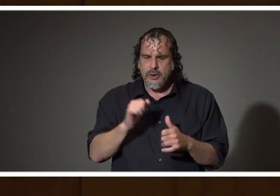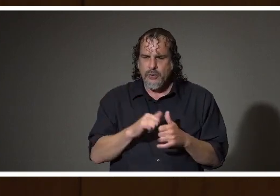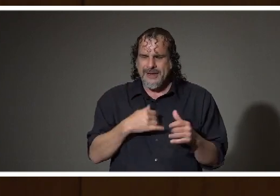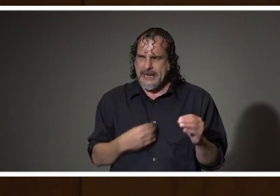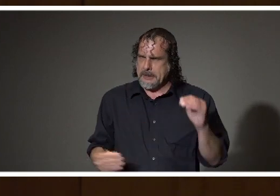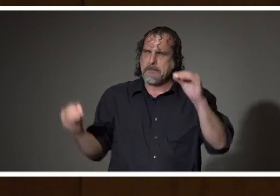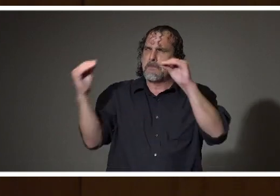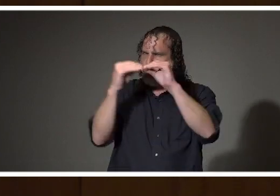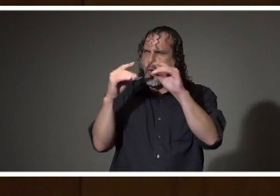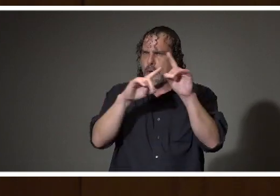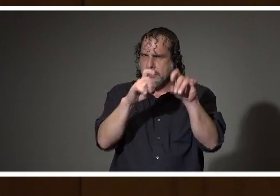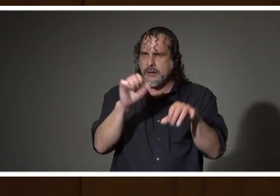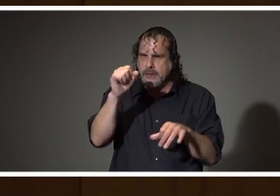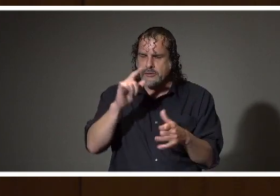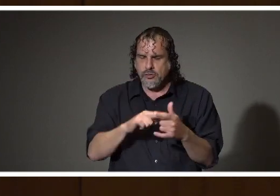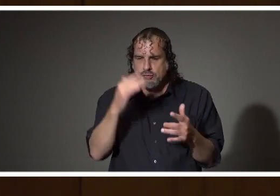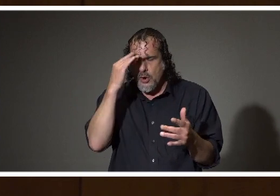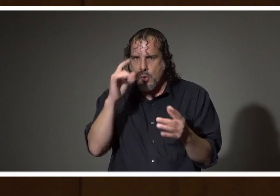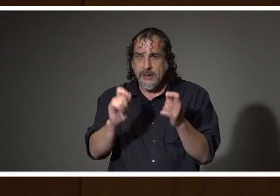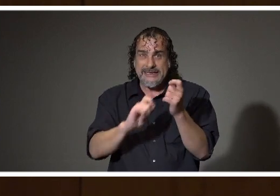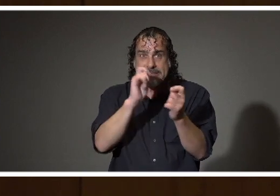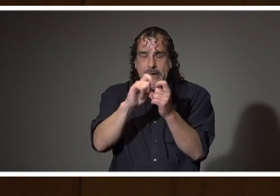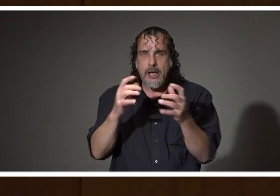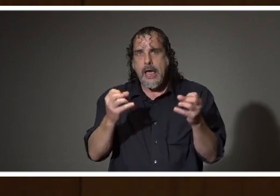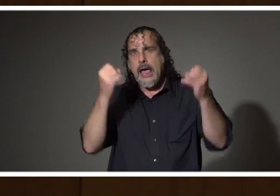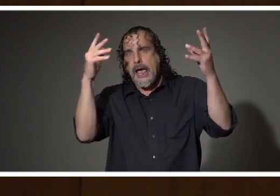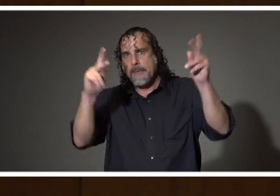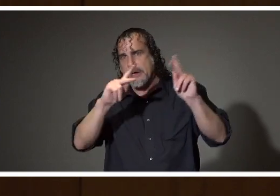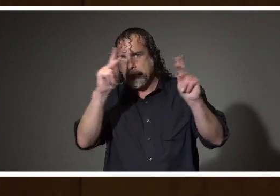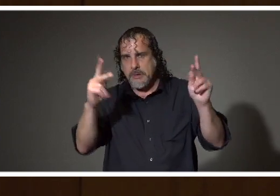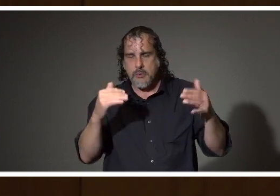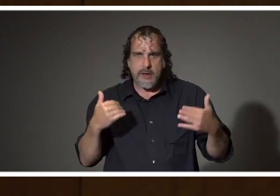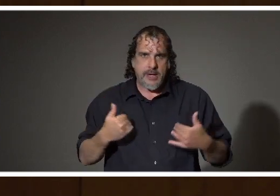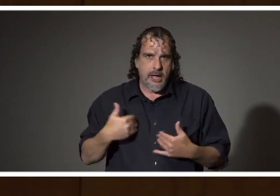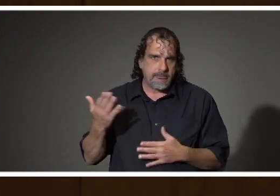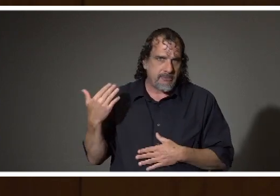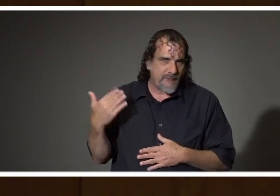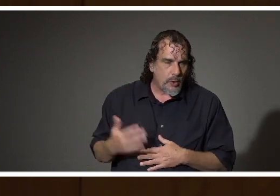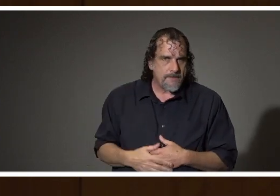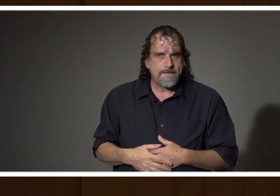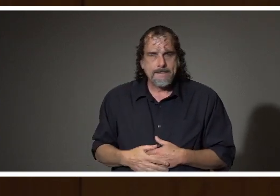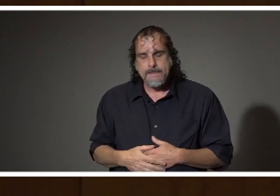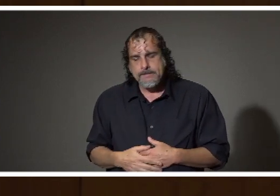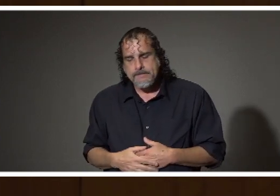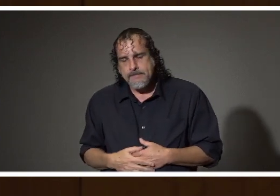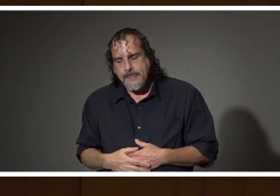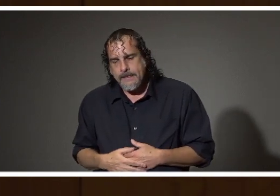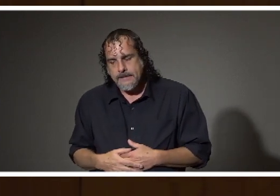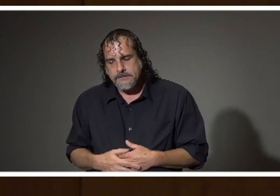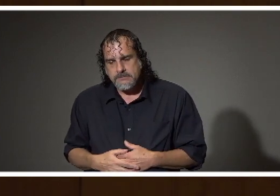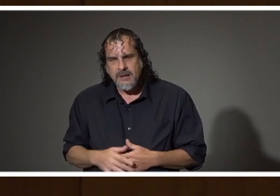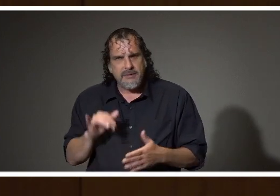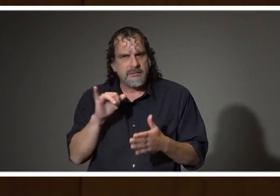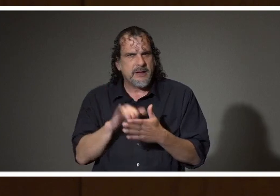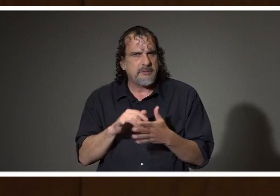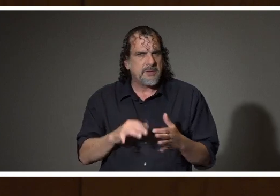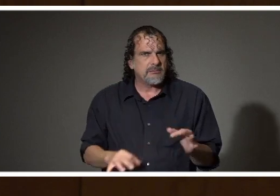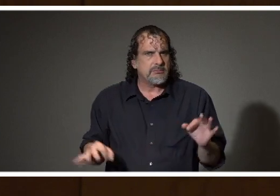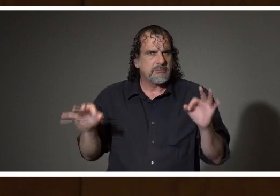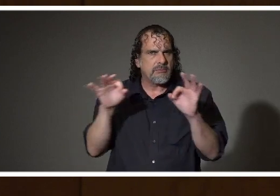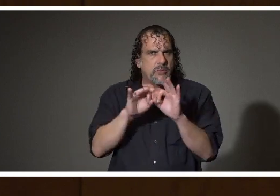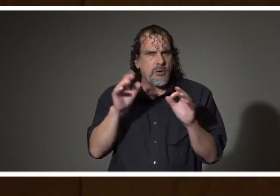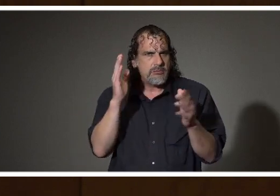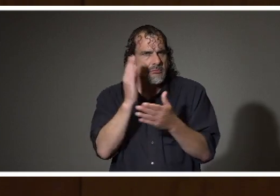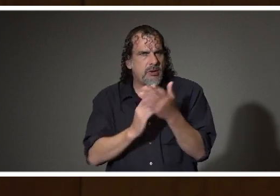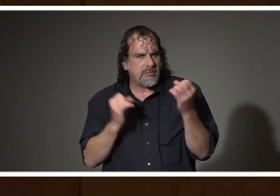estimate to understand what the likely percentage of folks that have had it before. So that would be a significant number of